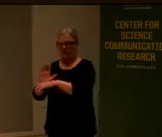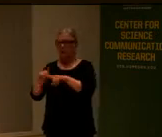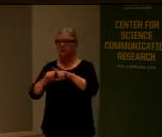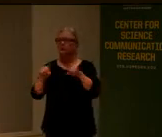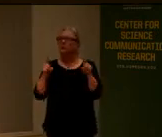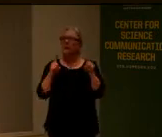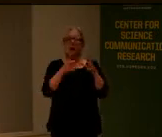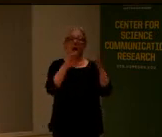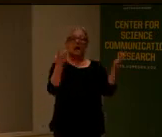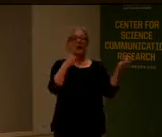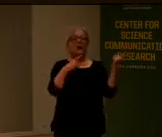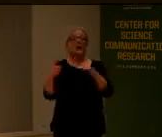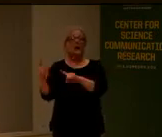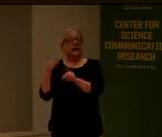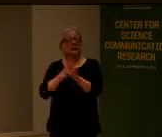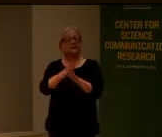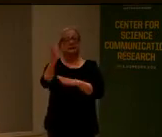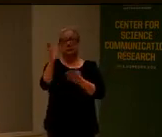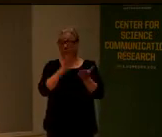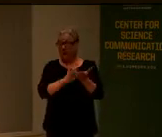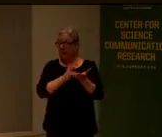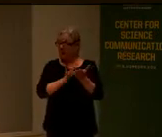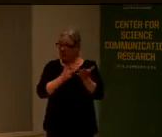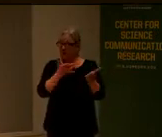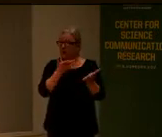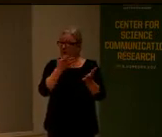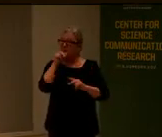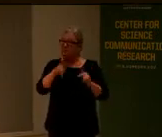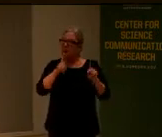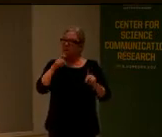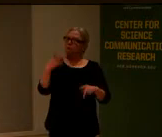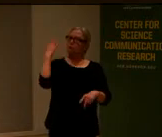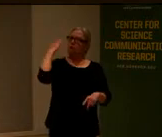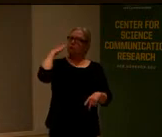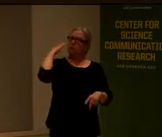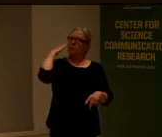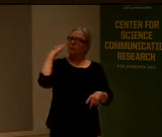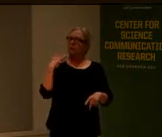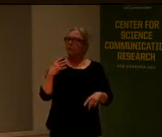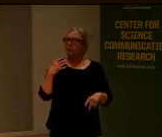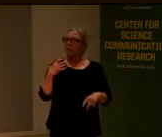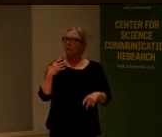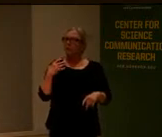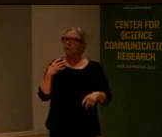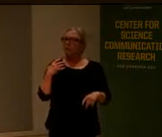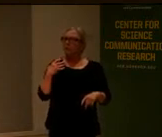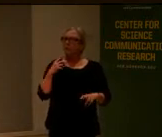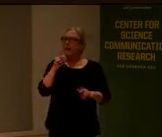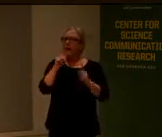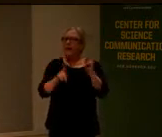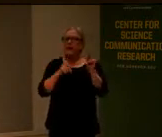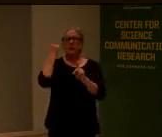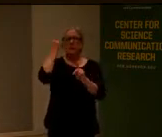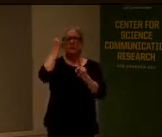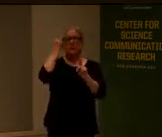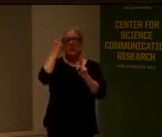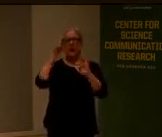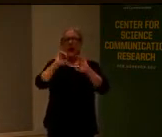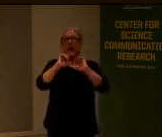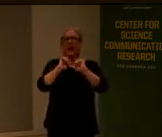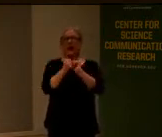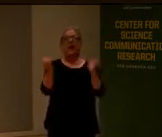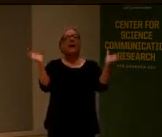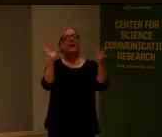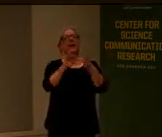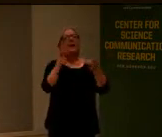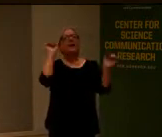of medicine that people should know about. Mm-hmm. And the way people understand them is anecdotally. And you can throw all kinds of